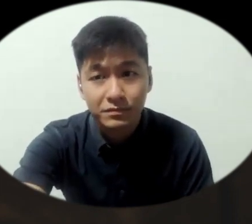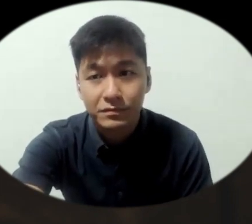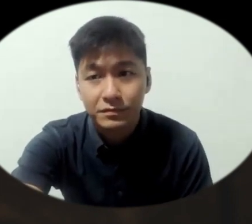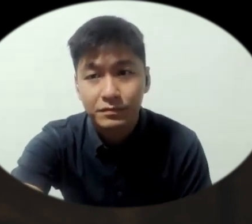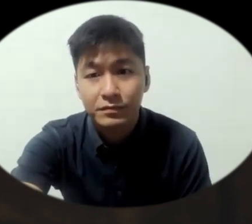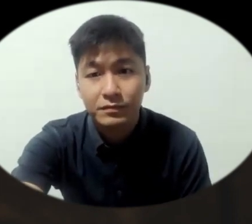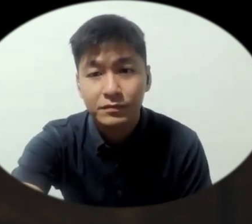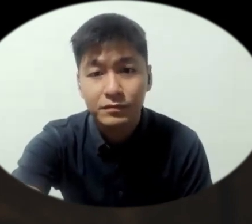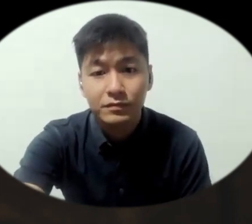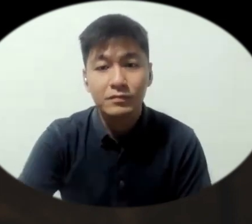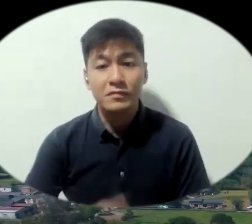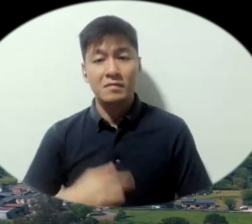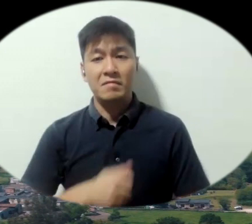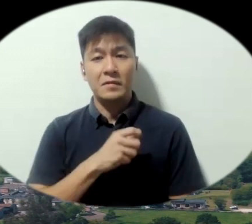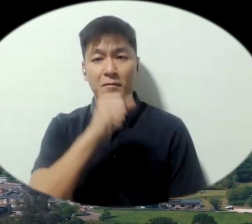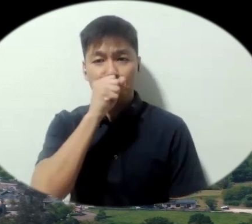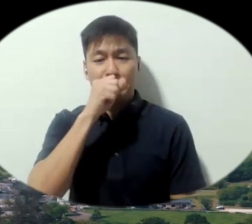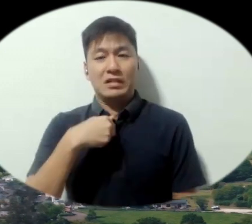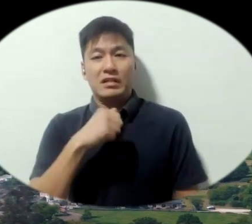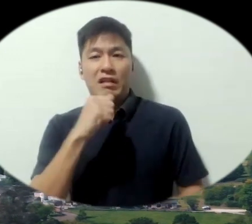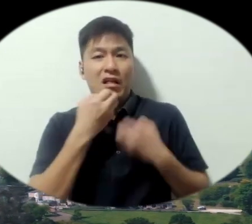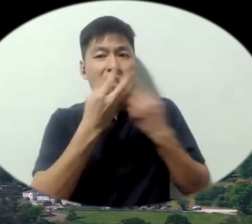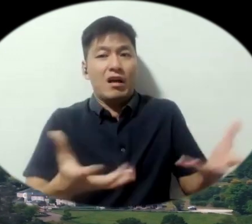people that treat me as Kevin.